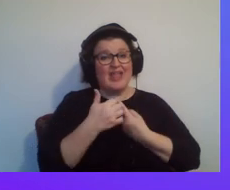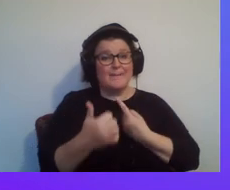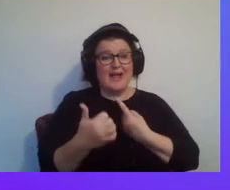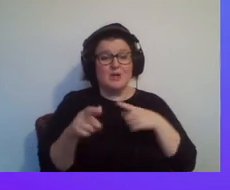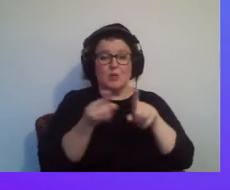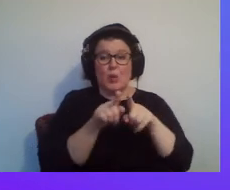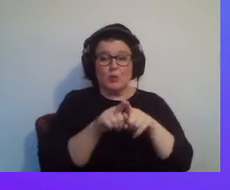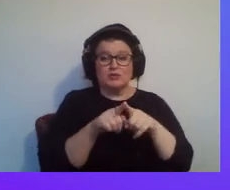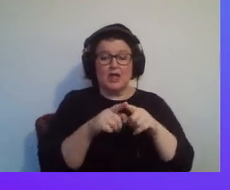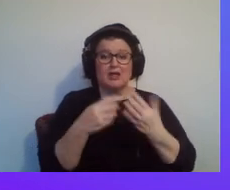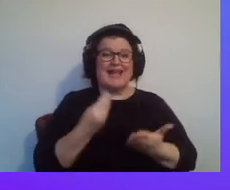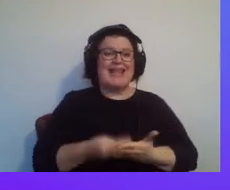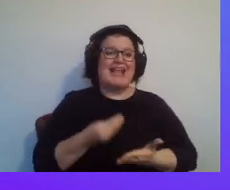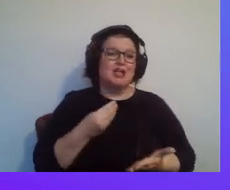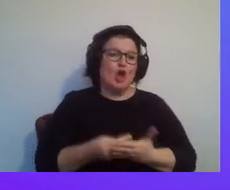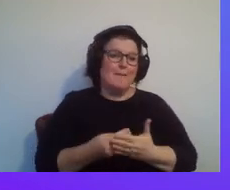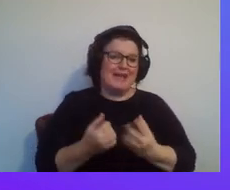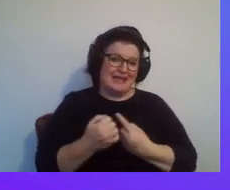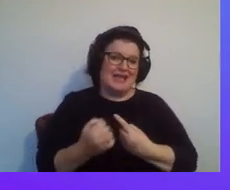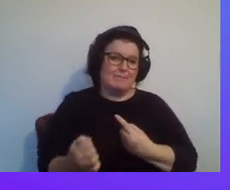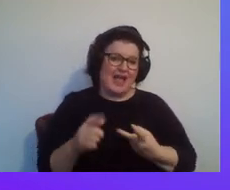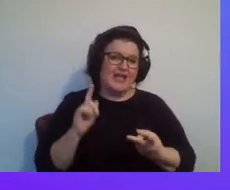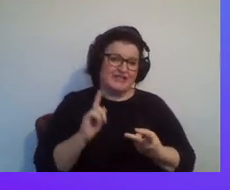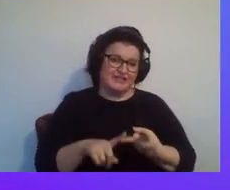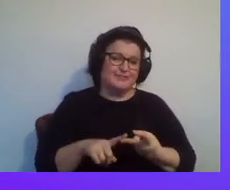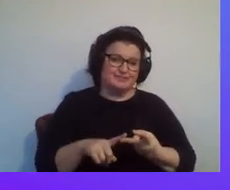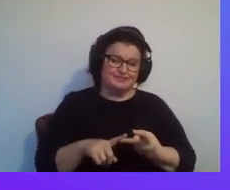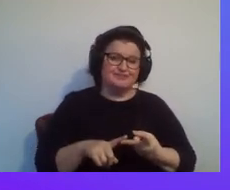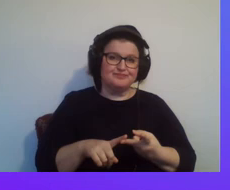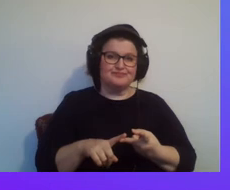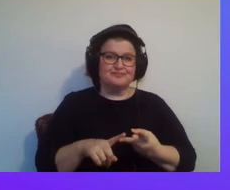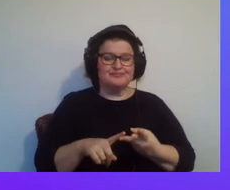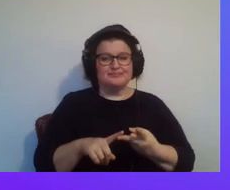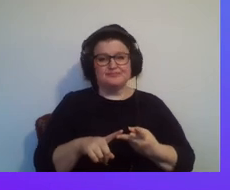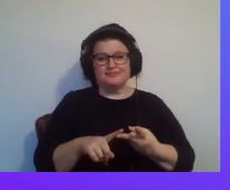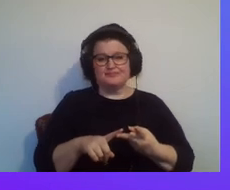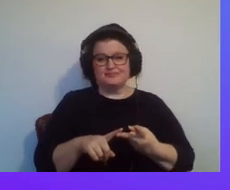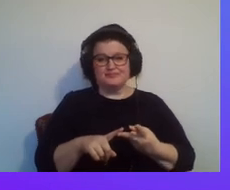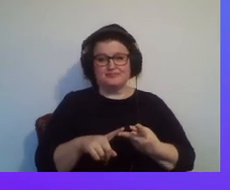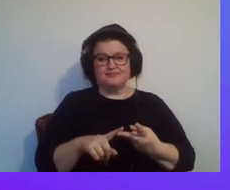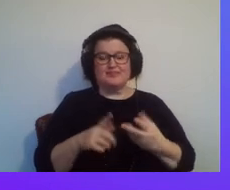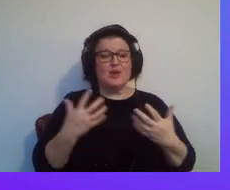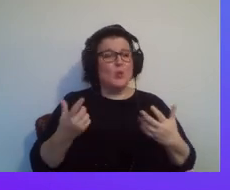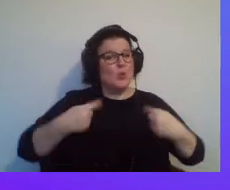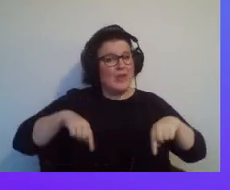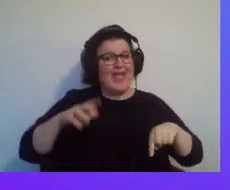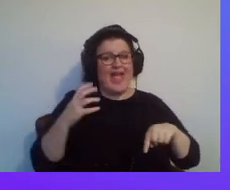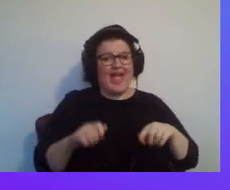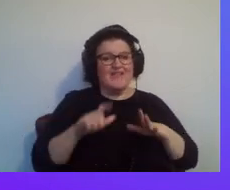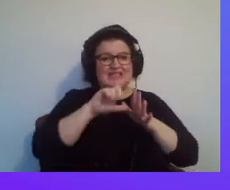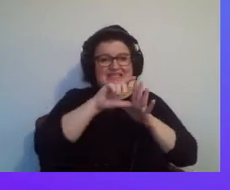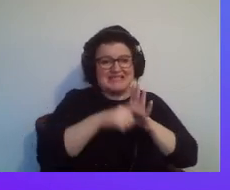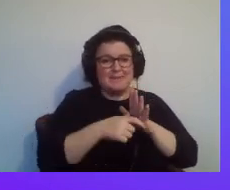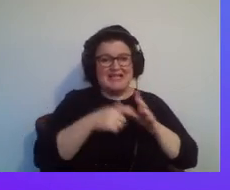potential economic impact. Economic impact is where governments, I mean, you know, there is the disability laws. I